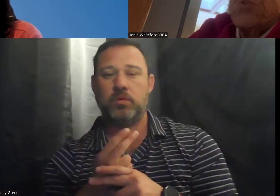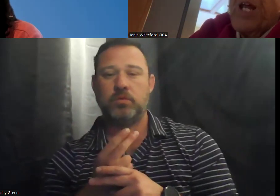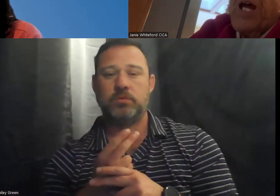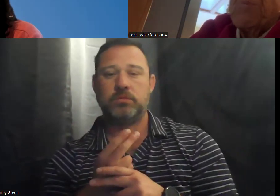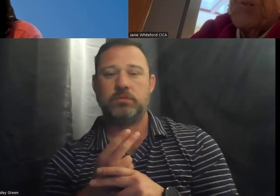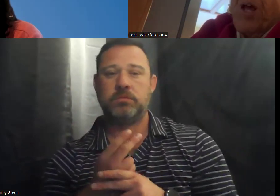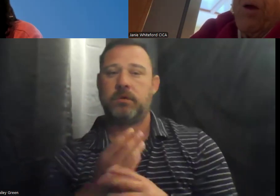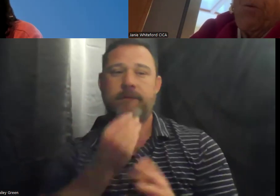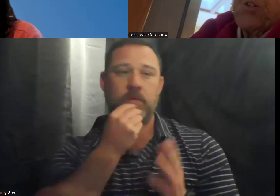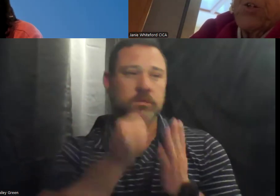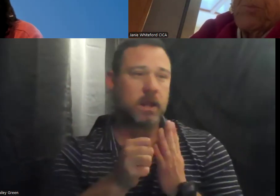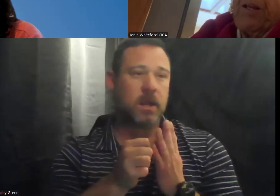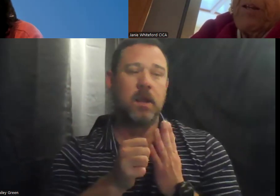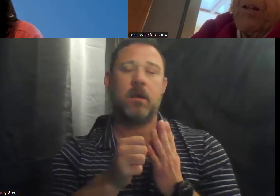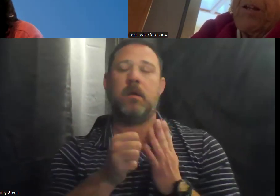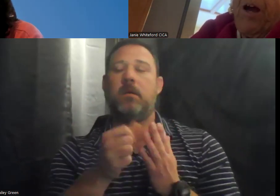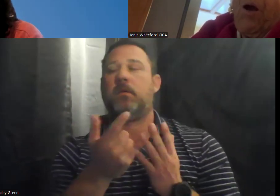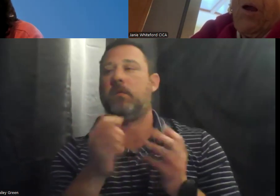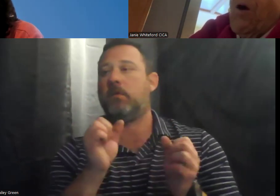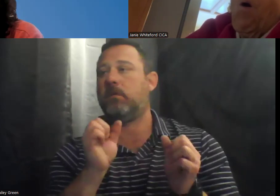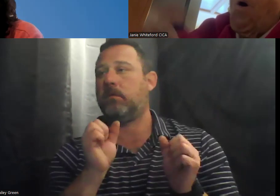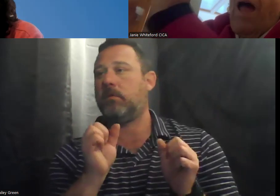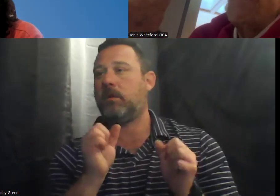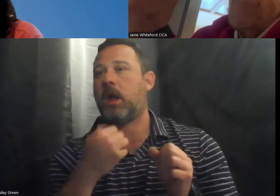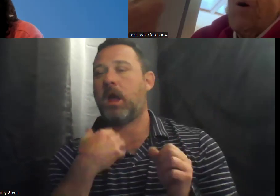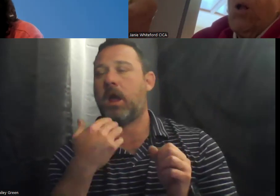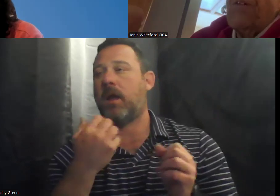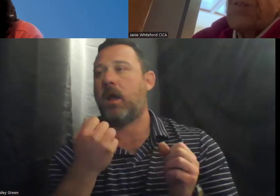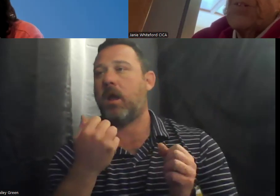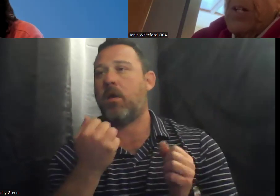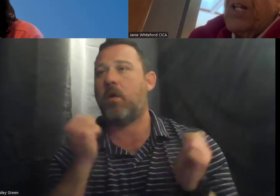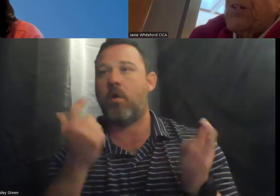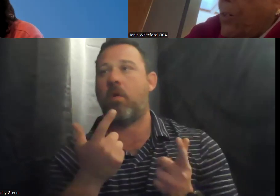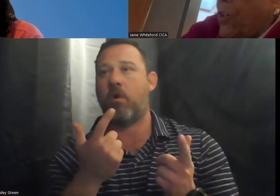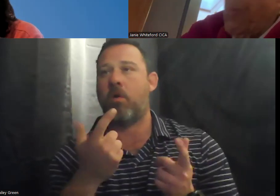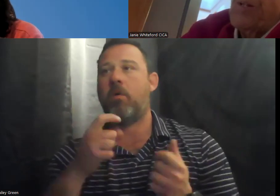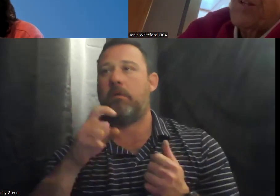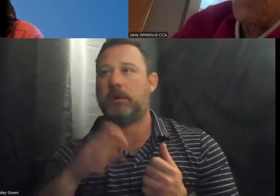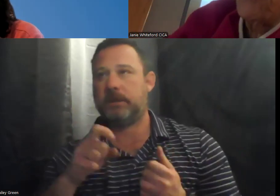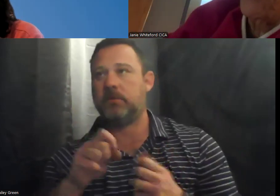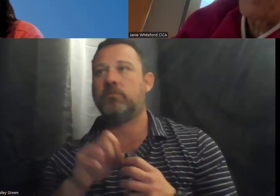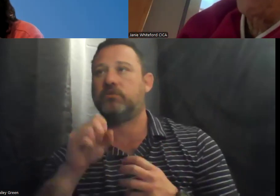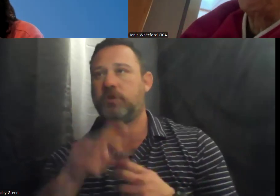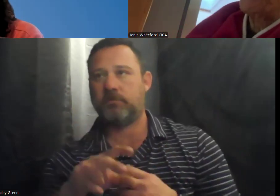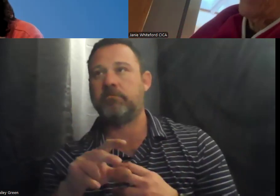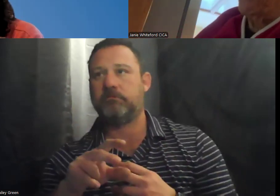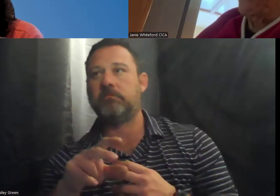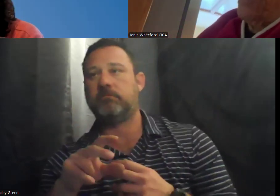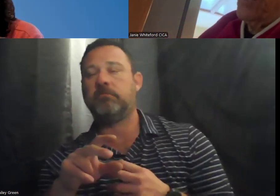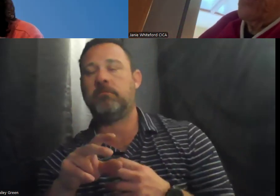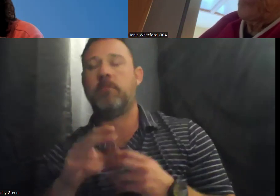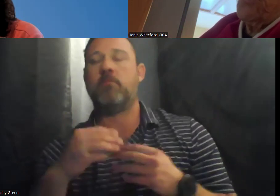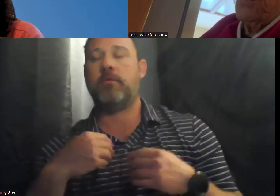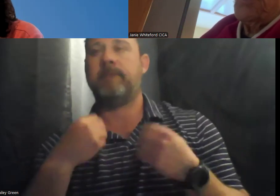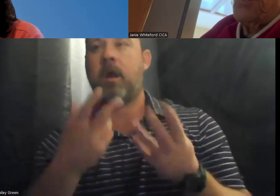food stamps, which could be, I know all of us need to jump into this fray and